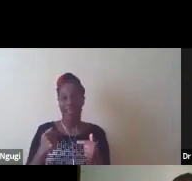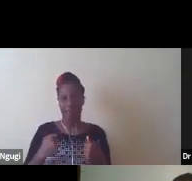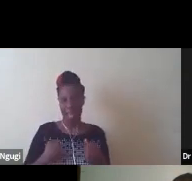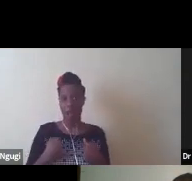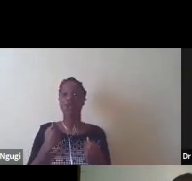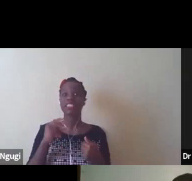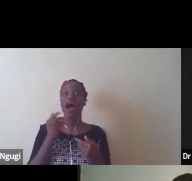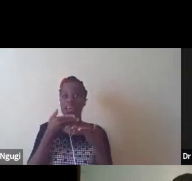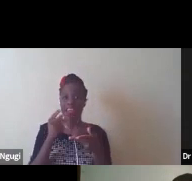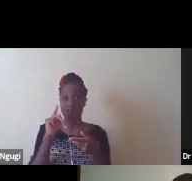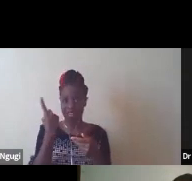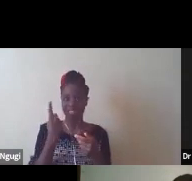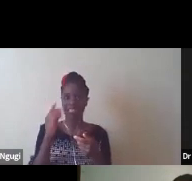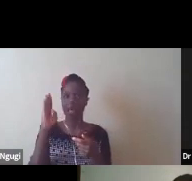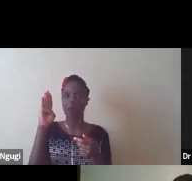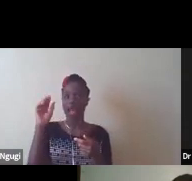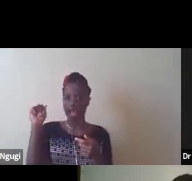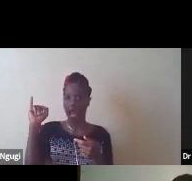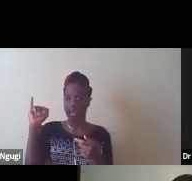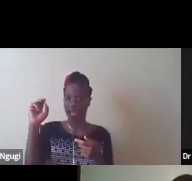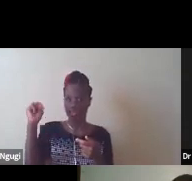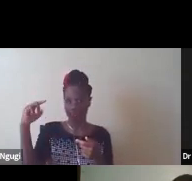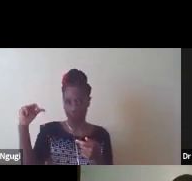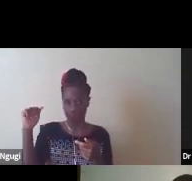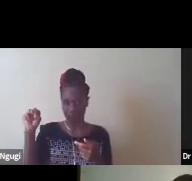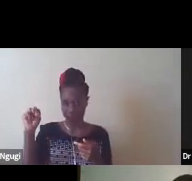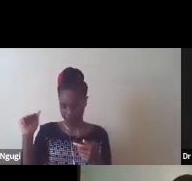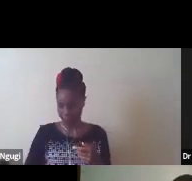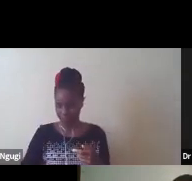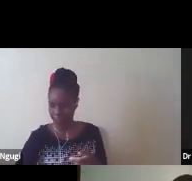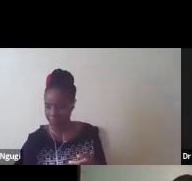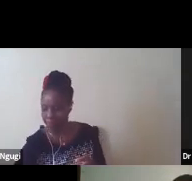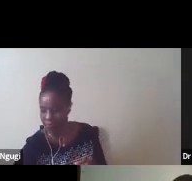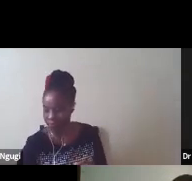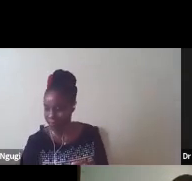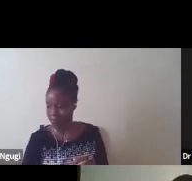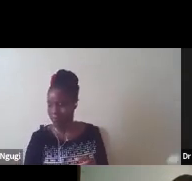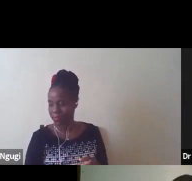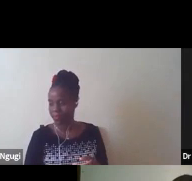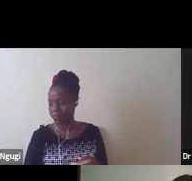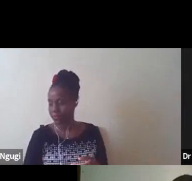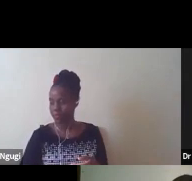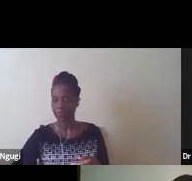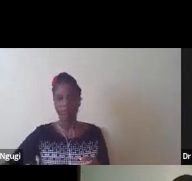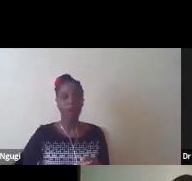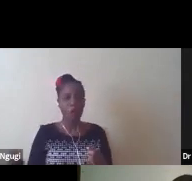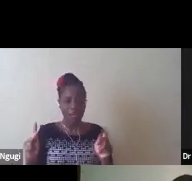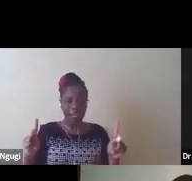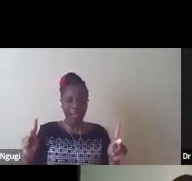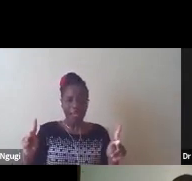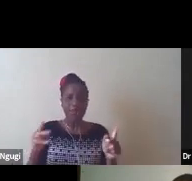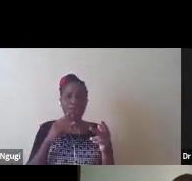then Dr. Osei will come in more on the area of how to intervene, because he's the clinician. I